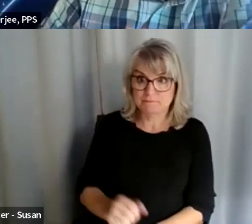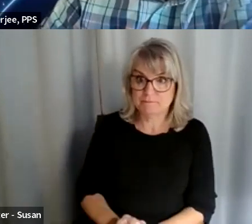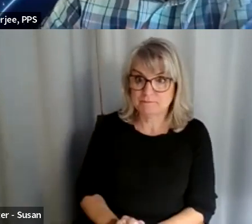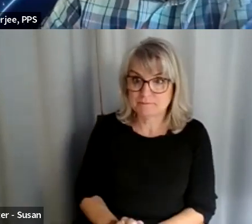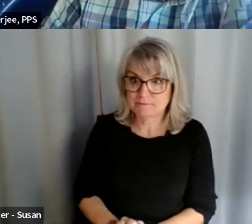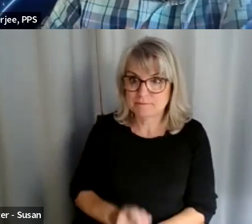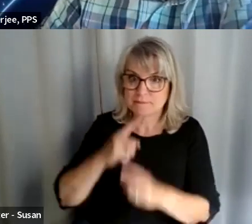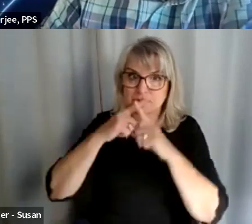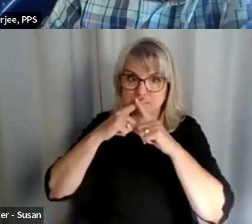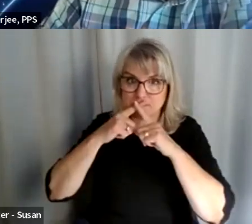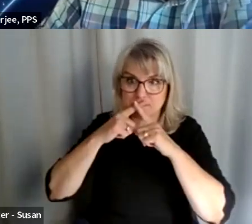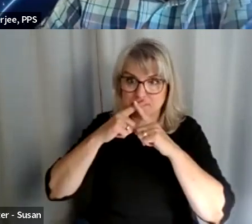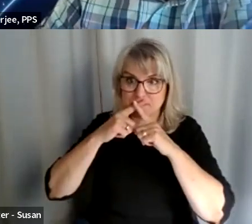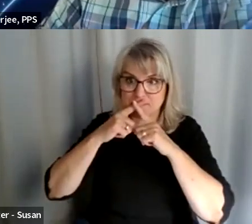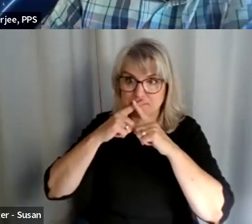You're on mute, Mark.